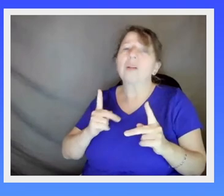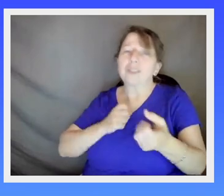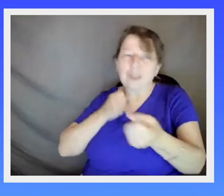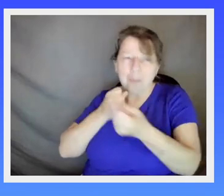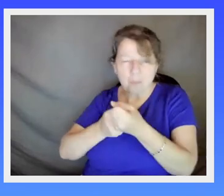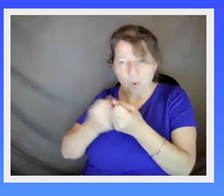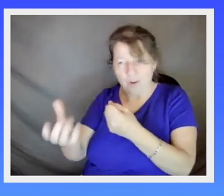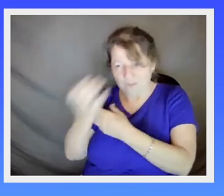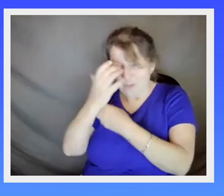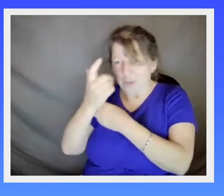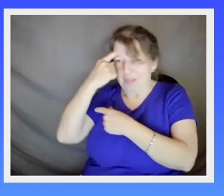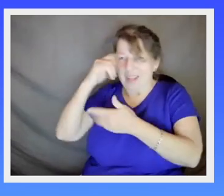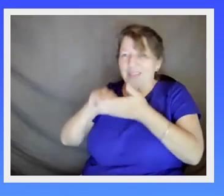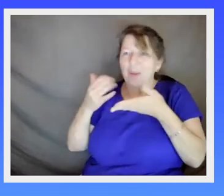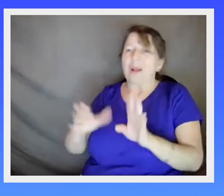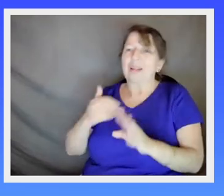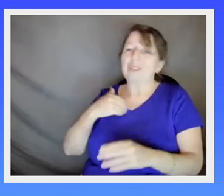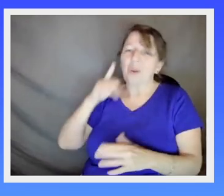14th.